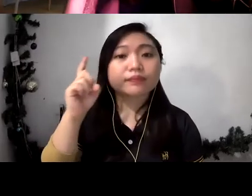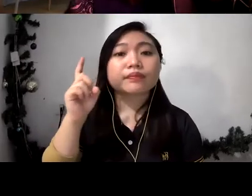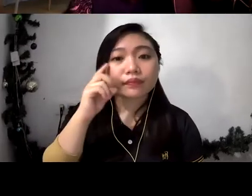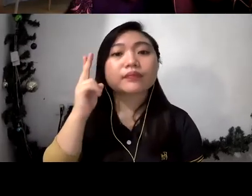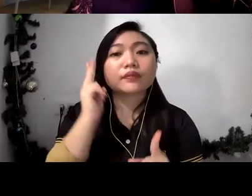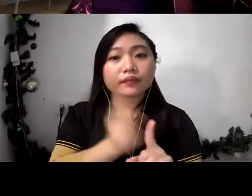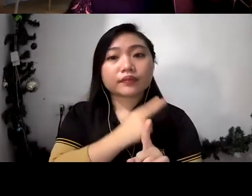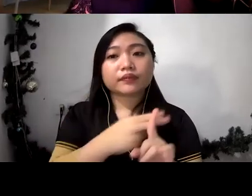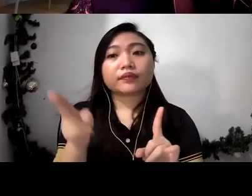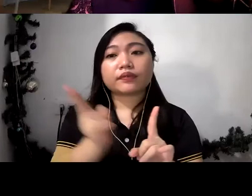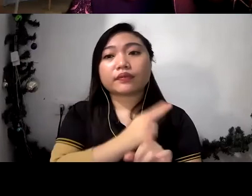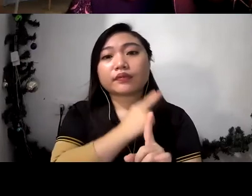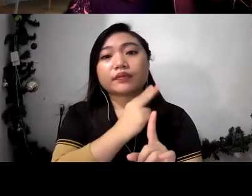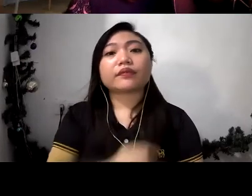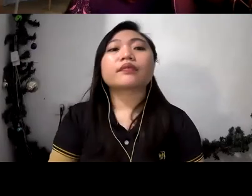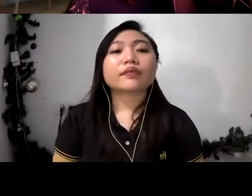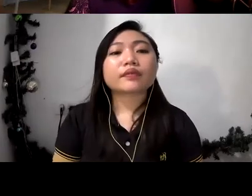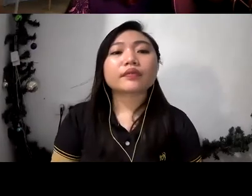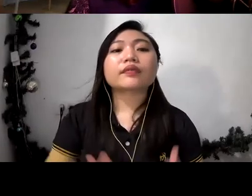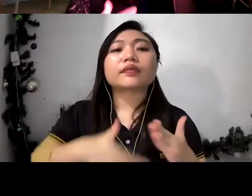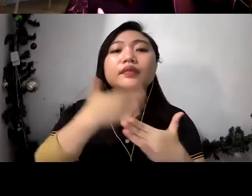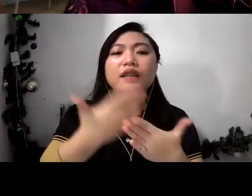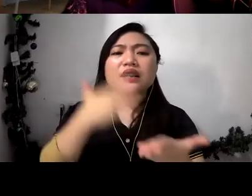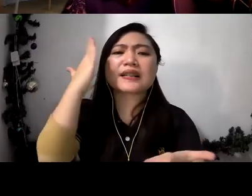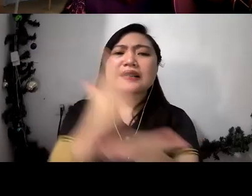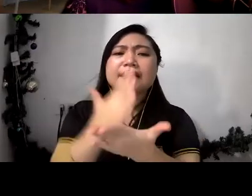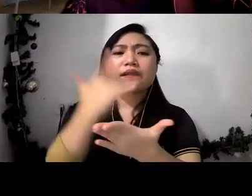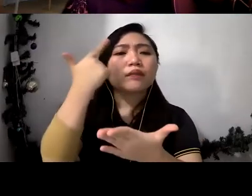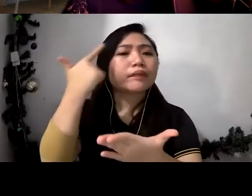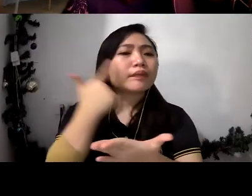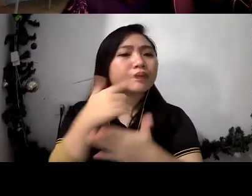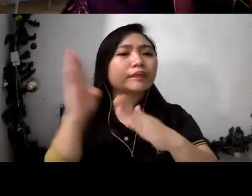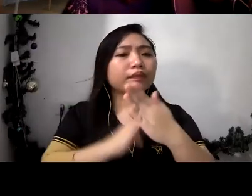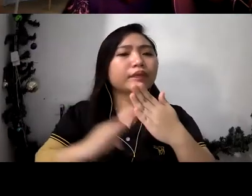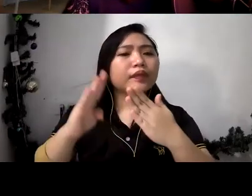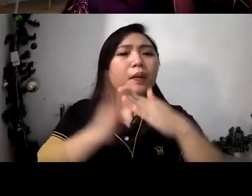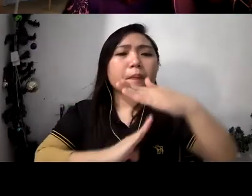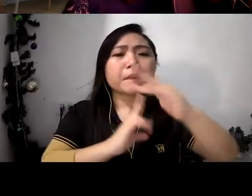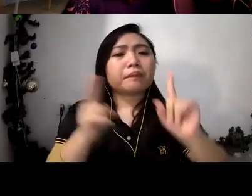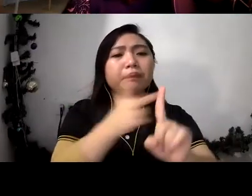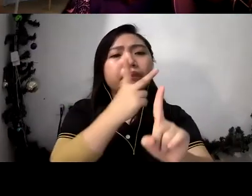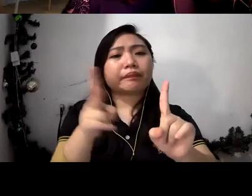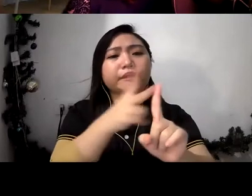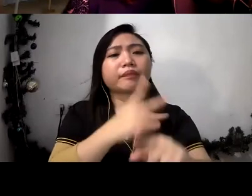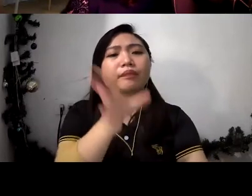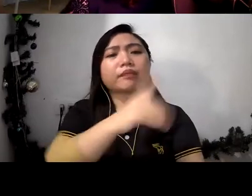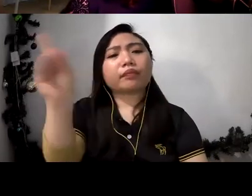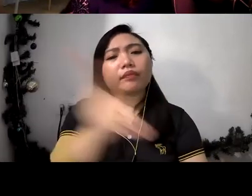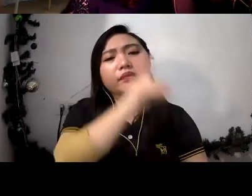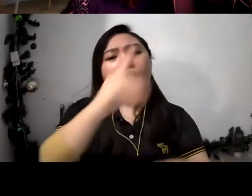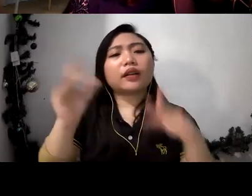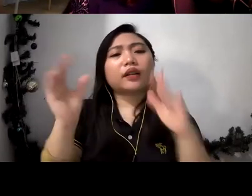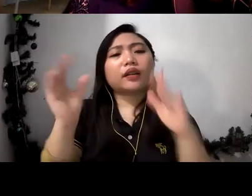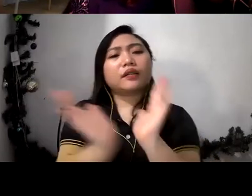also important consideration. And then we also stop gender-based violence, gender-based discrimination in the communities